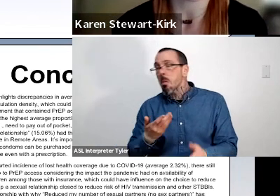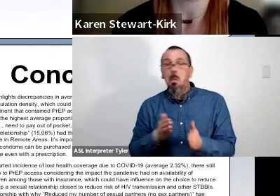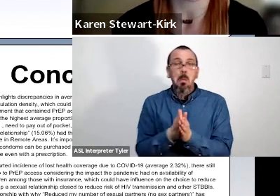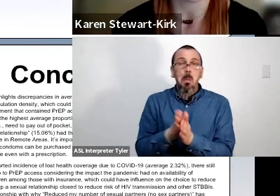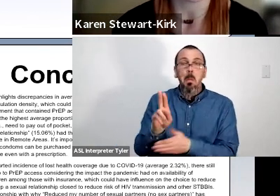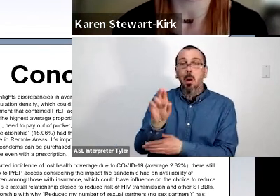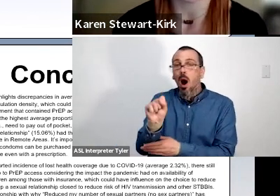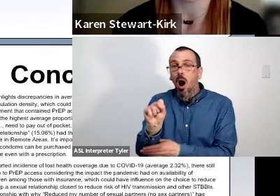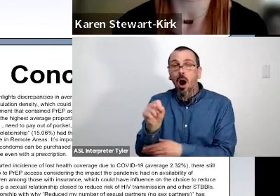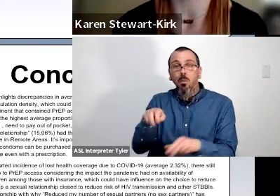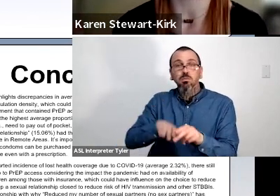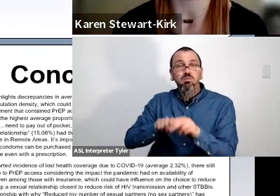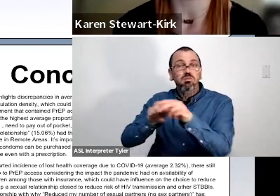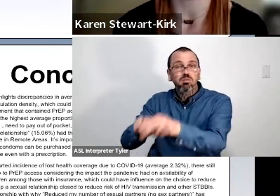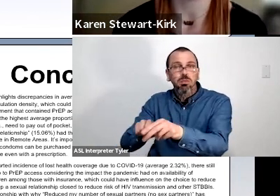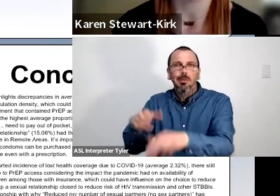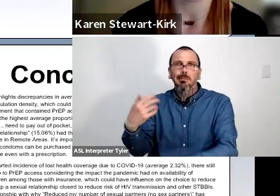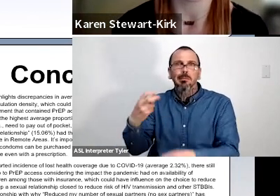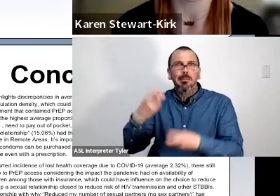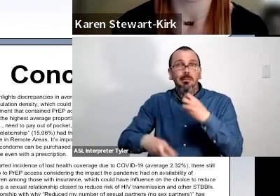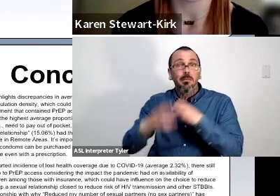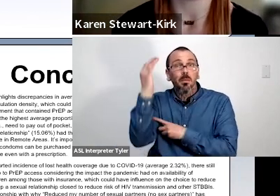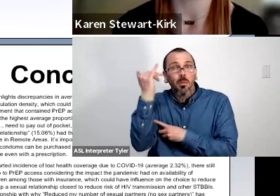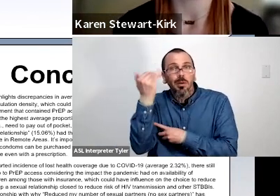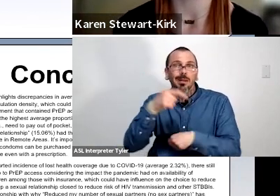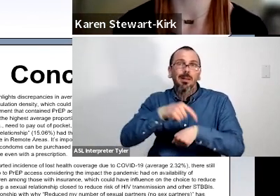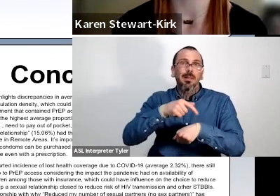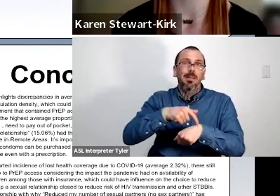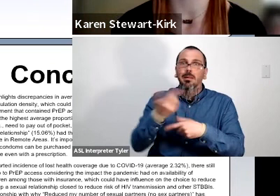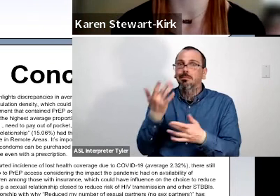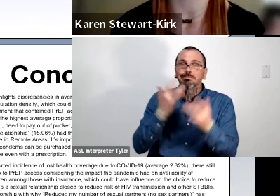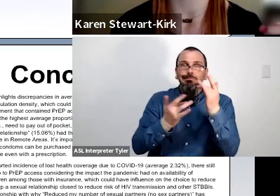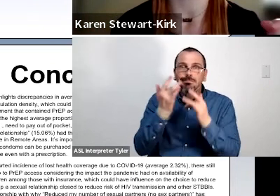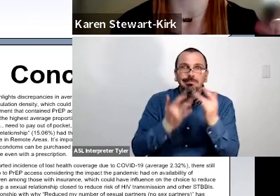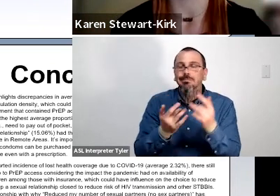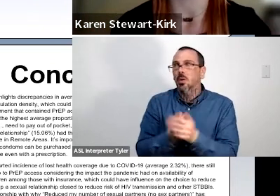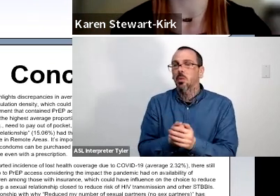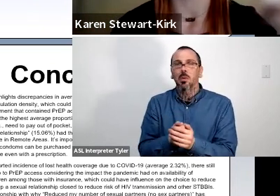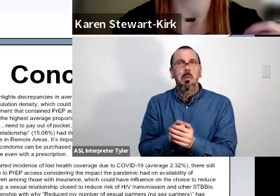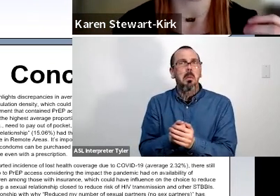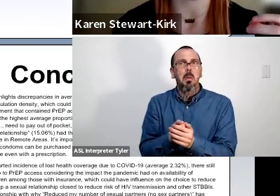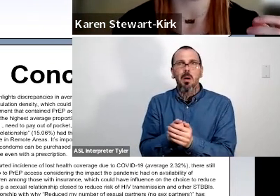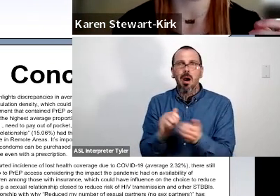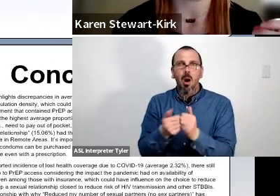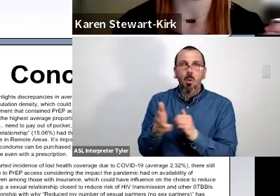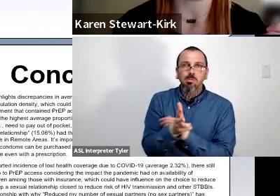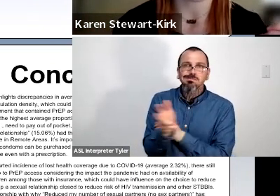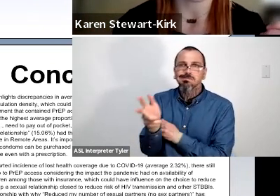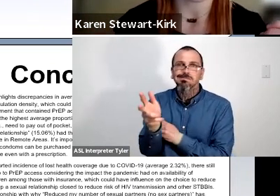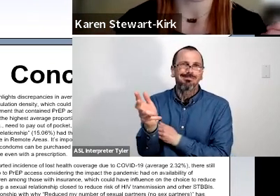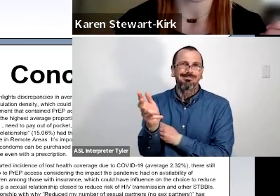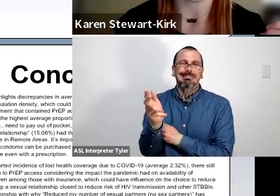run on certain roads or certain times. So I think not only making it more accessible by who can prescribe PrEP, but I